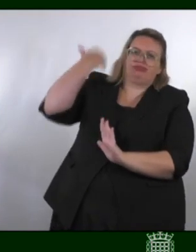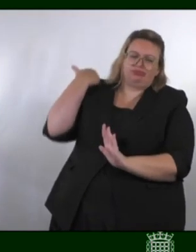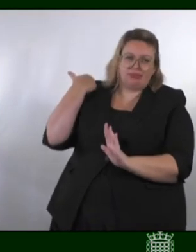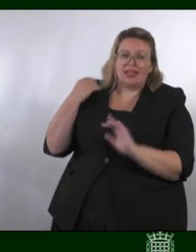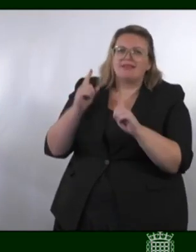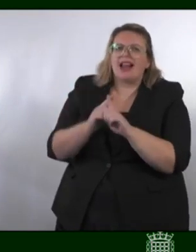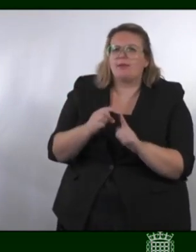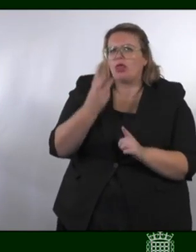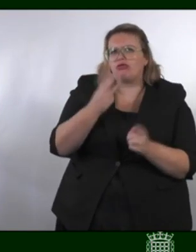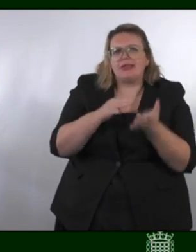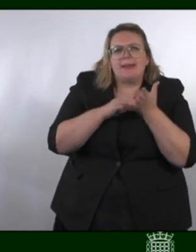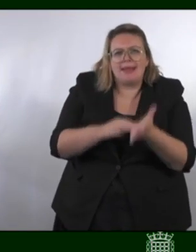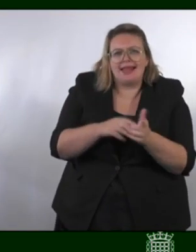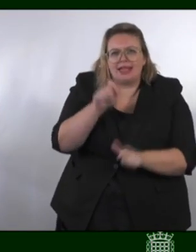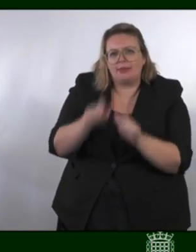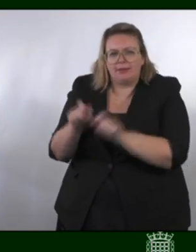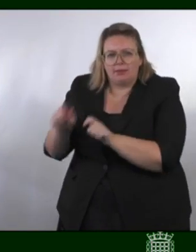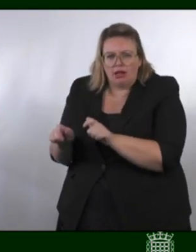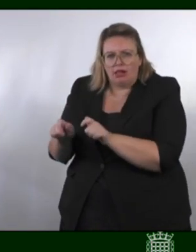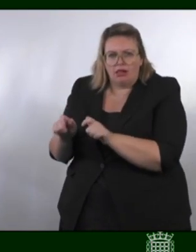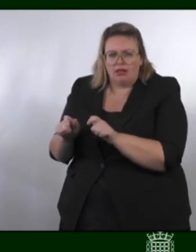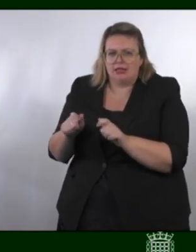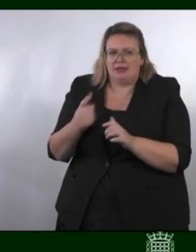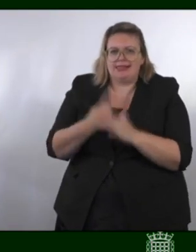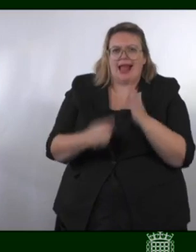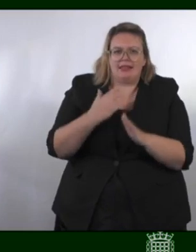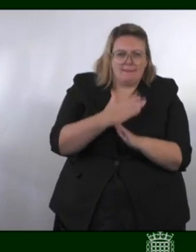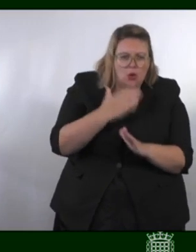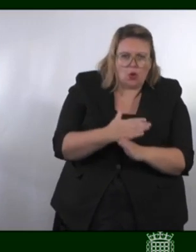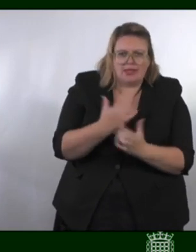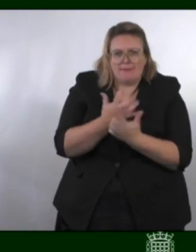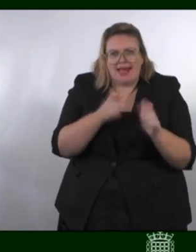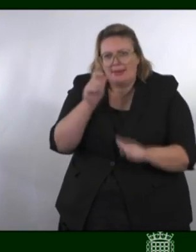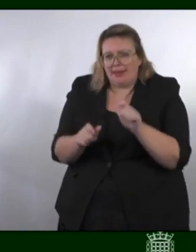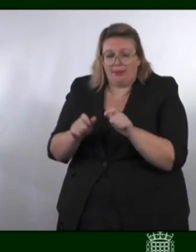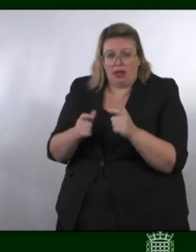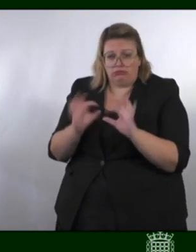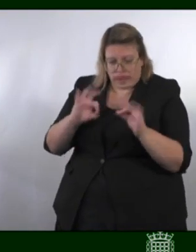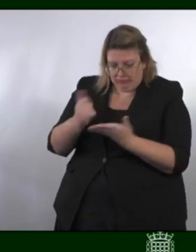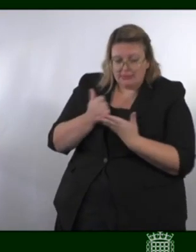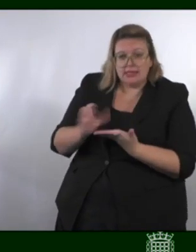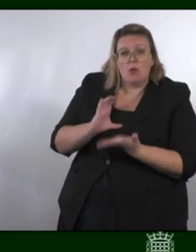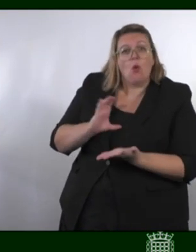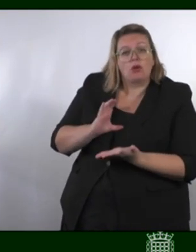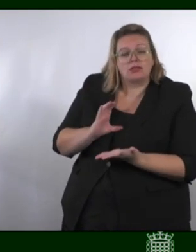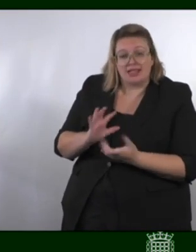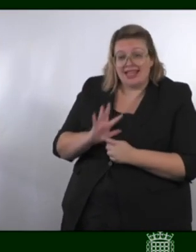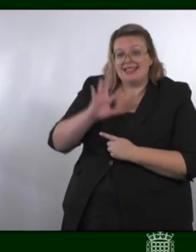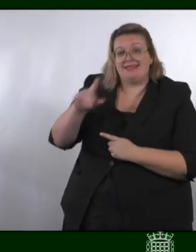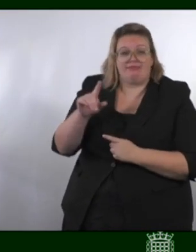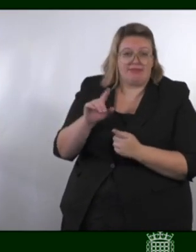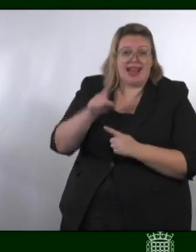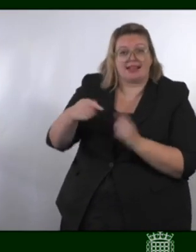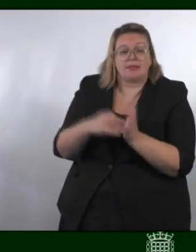self-employed were completely out of all of these. A number of them set to face destitution when the minimum income floor ends next month.